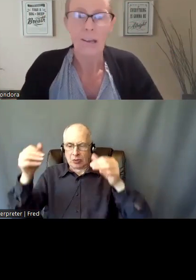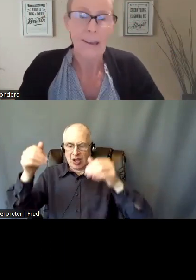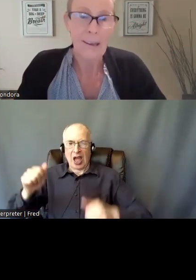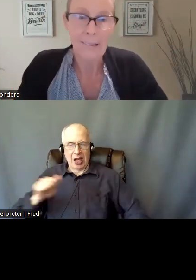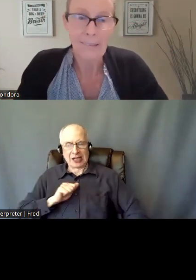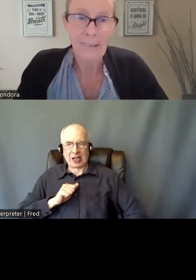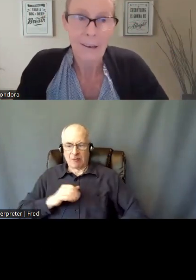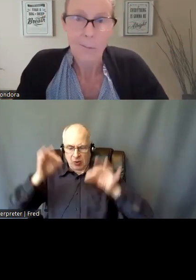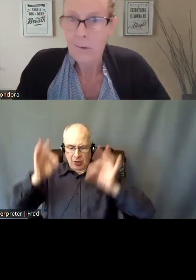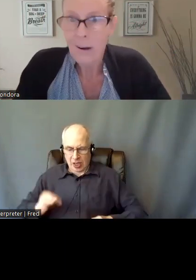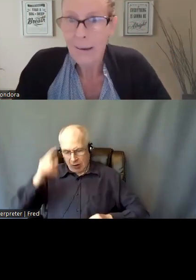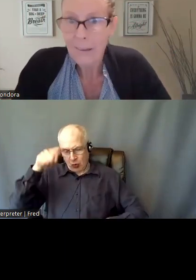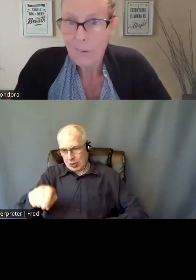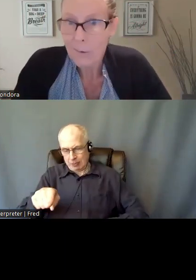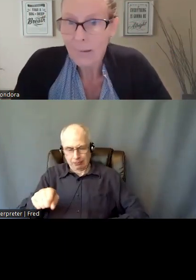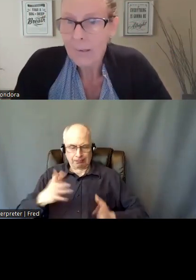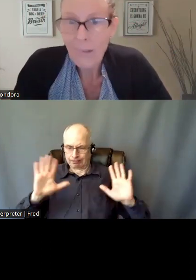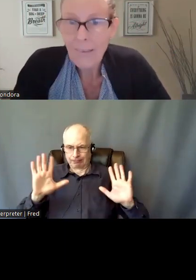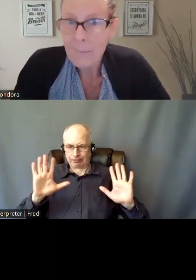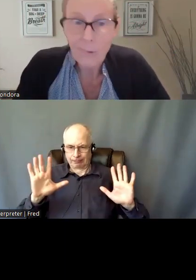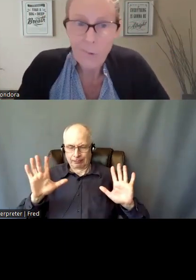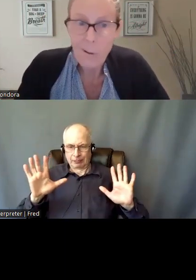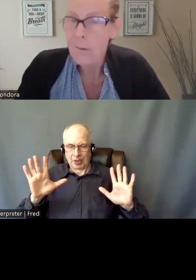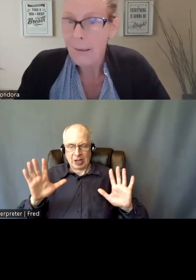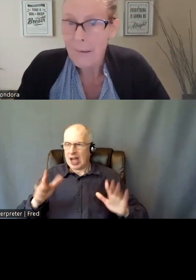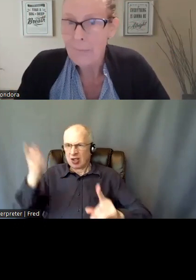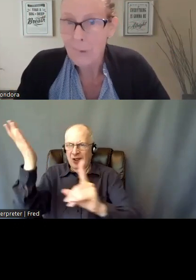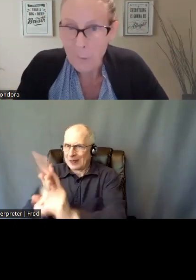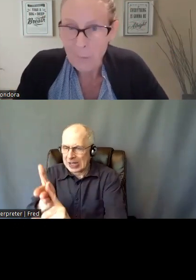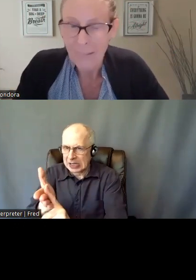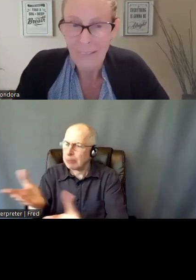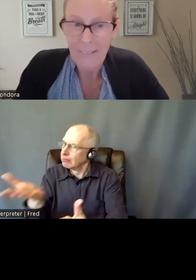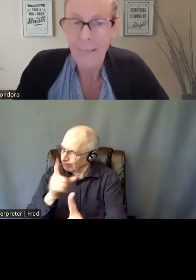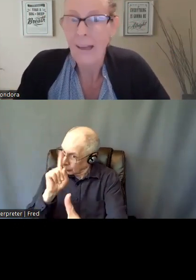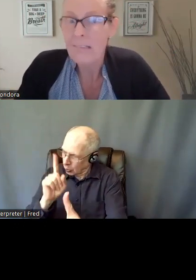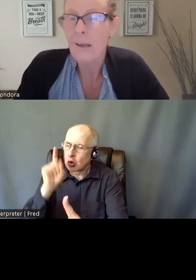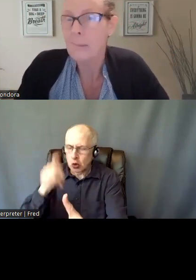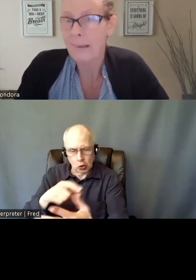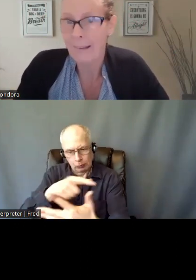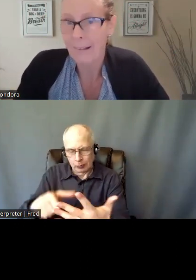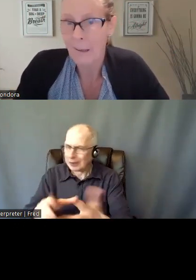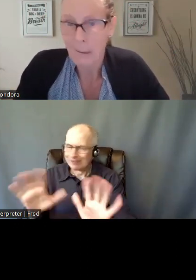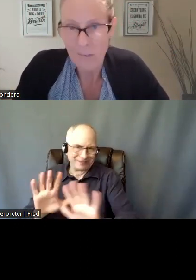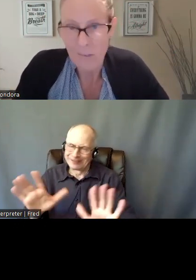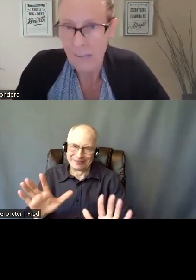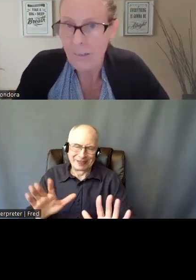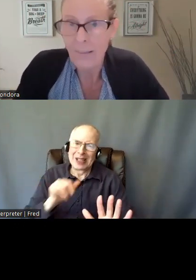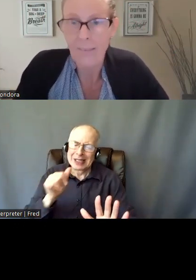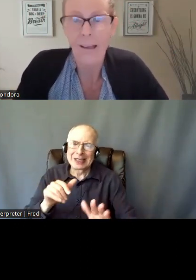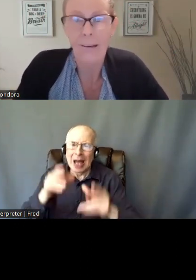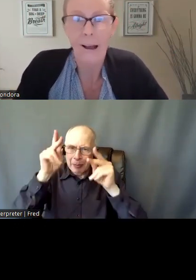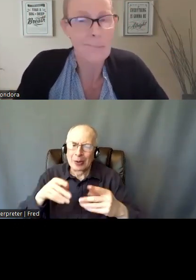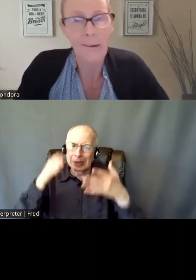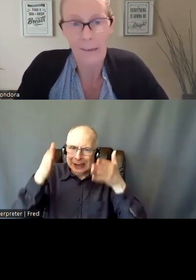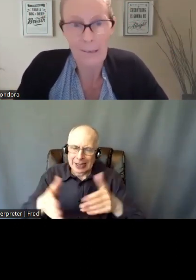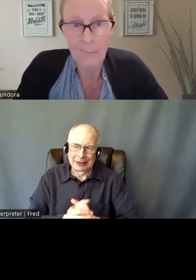individual and we're trying to sort of convince them to do what we want them to do, right? That's not being person-centered, and